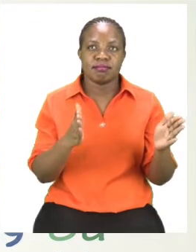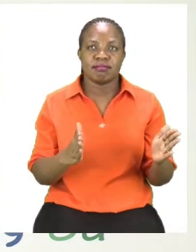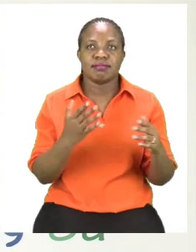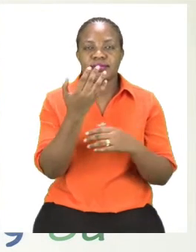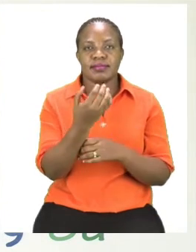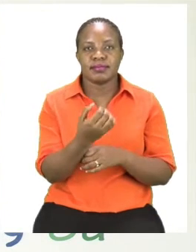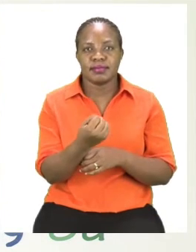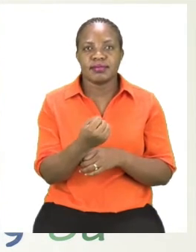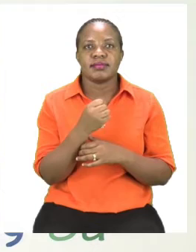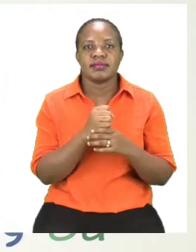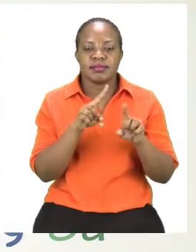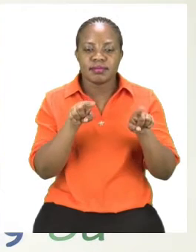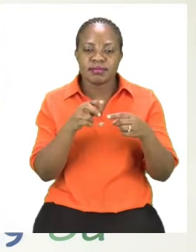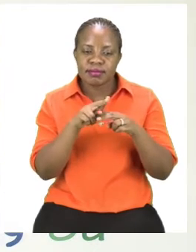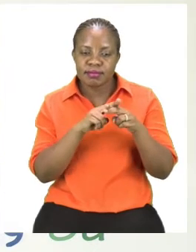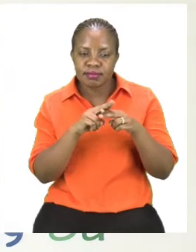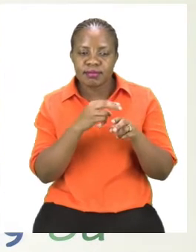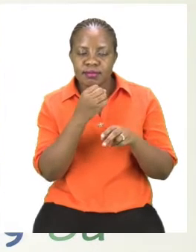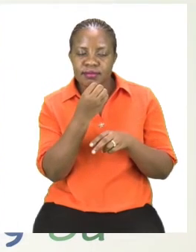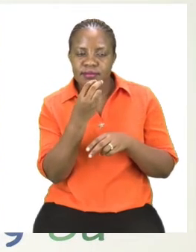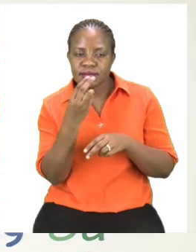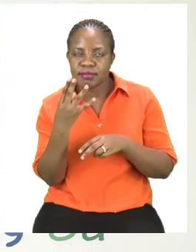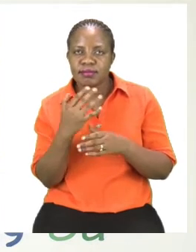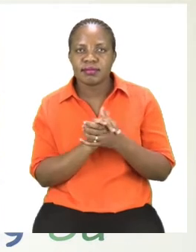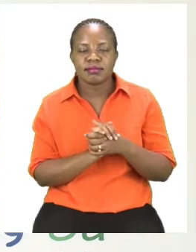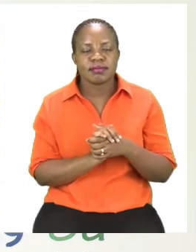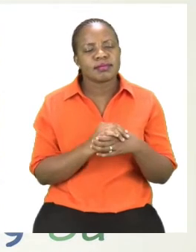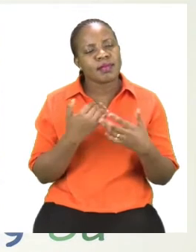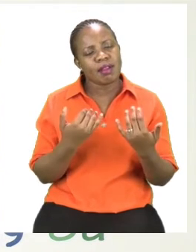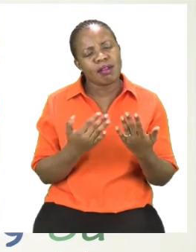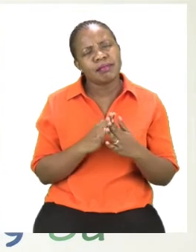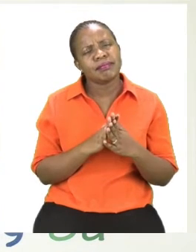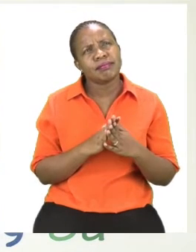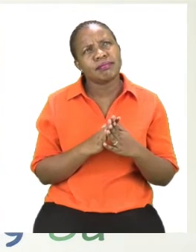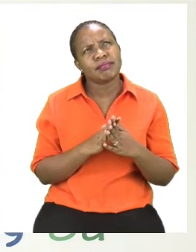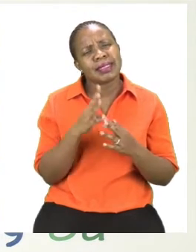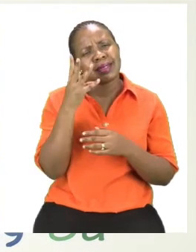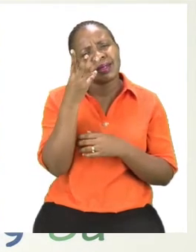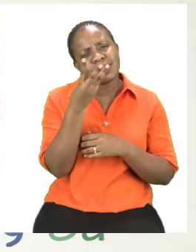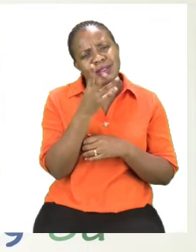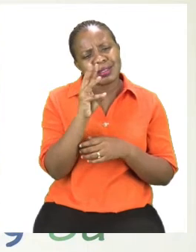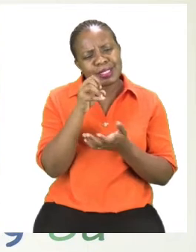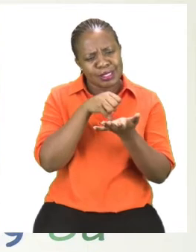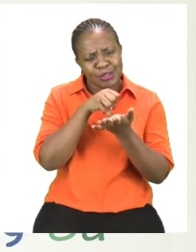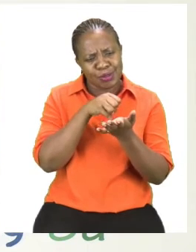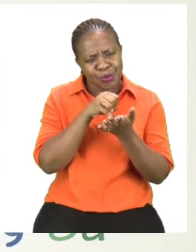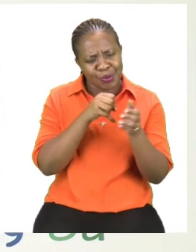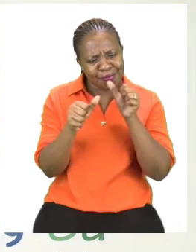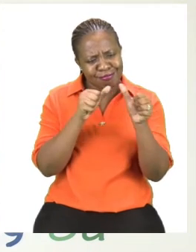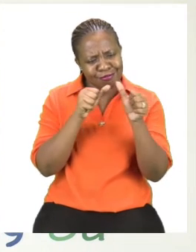counters. So we are told that there are 6 cookies missing. So we're going to count 6